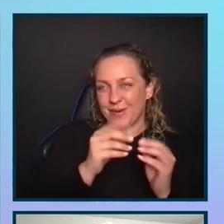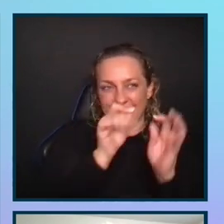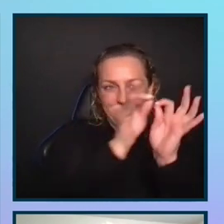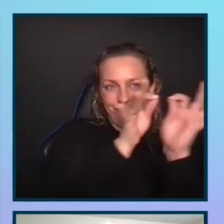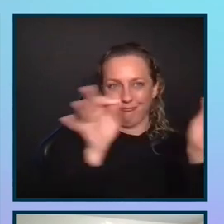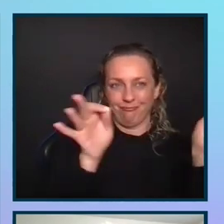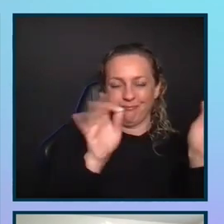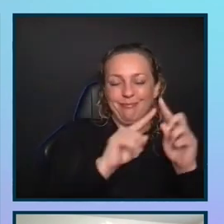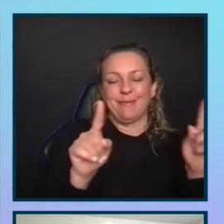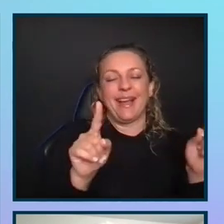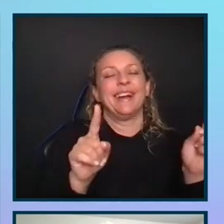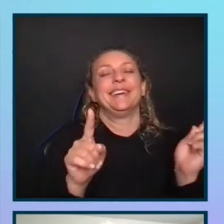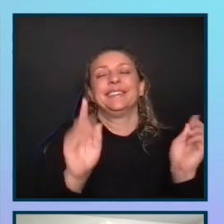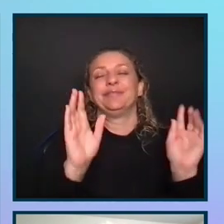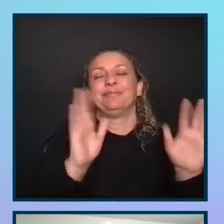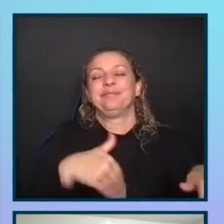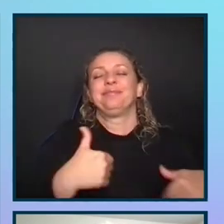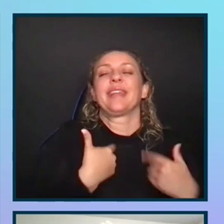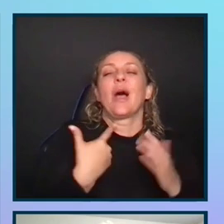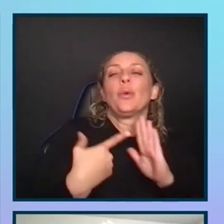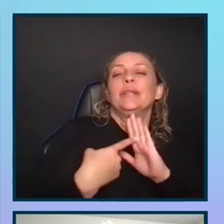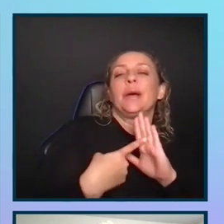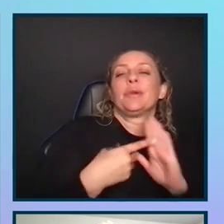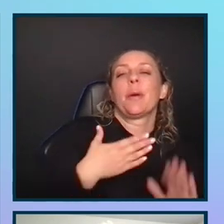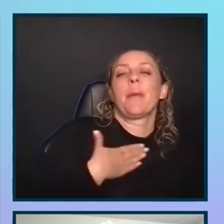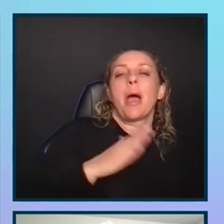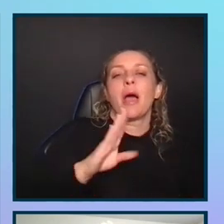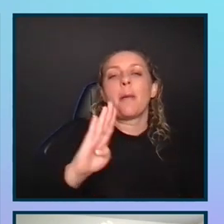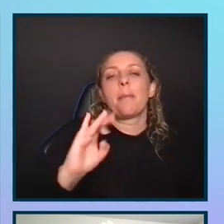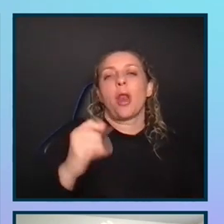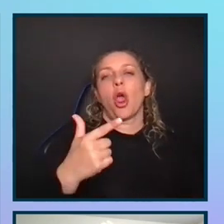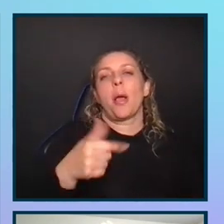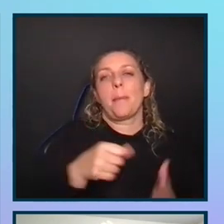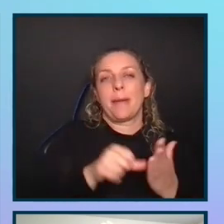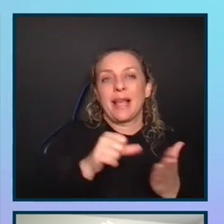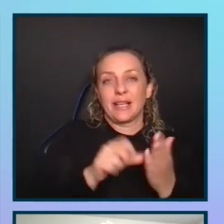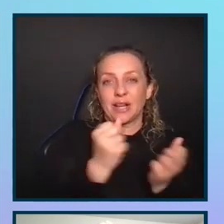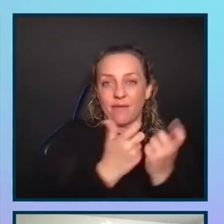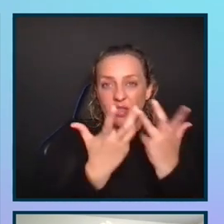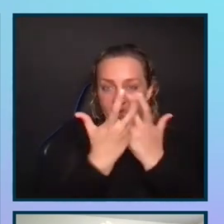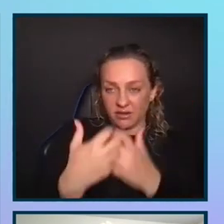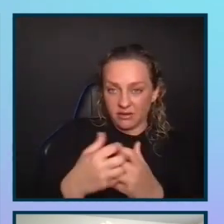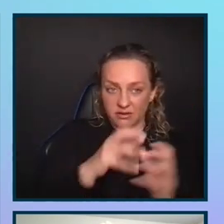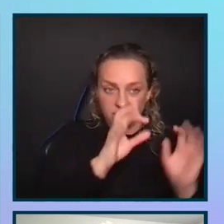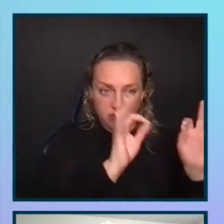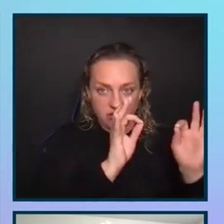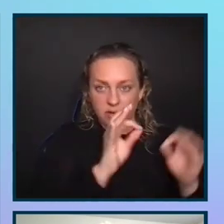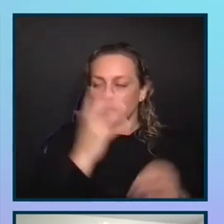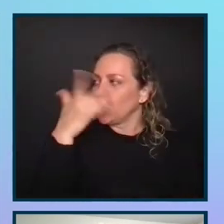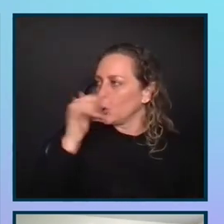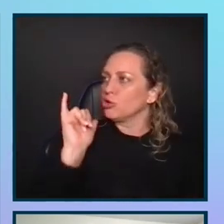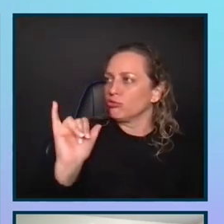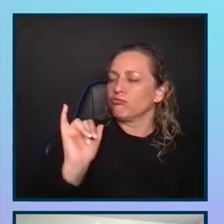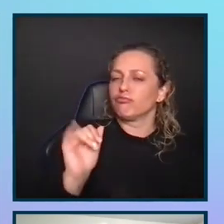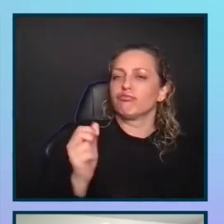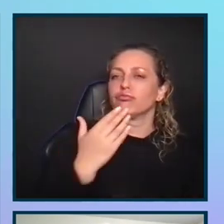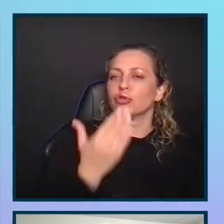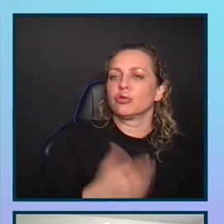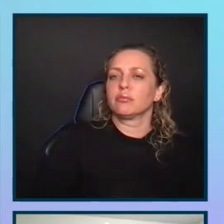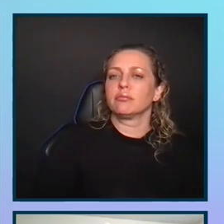I'll demonstrate here starting. We're okay with the feeds and everything, hopefully? Looks great. Good. All